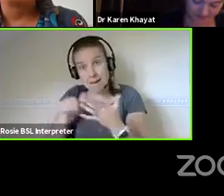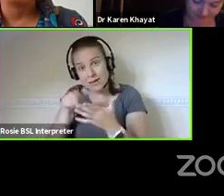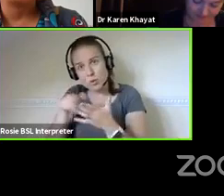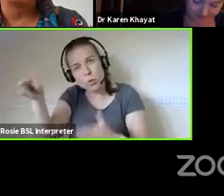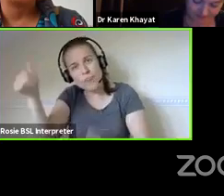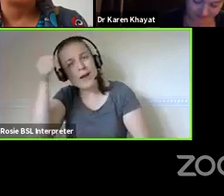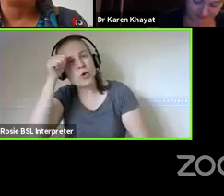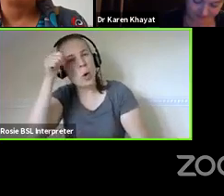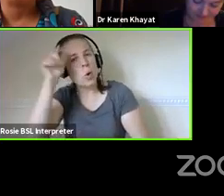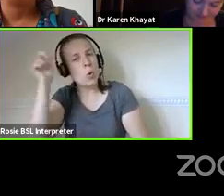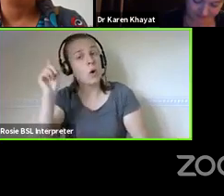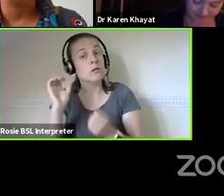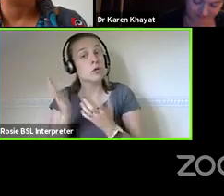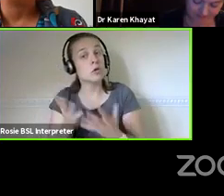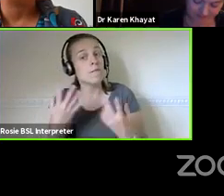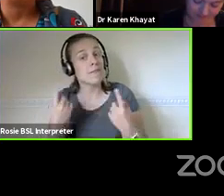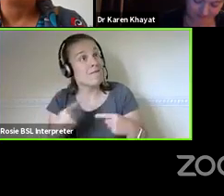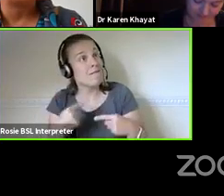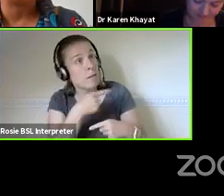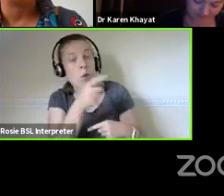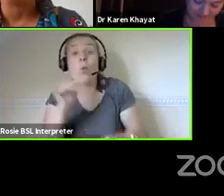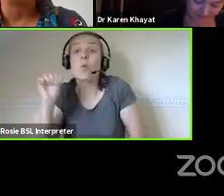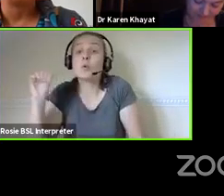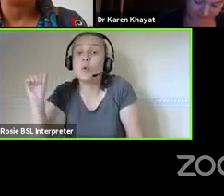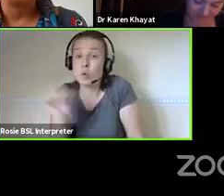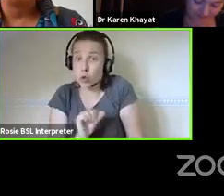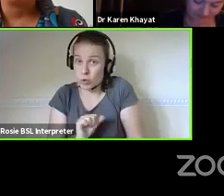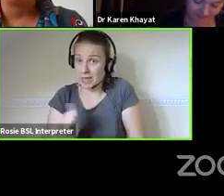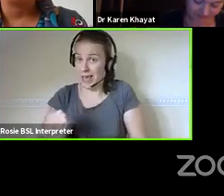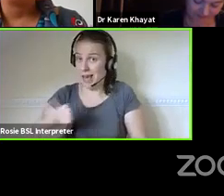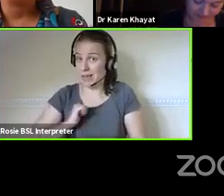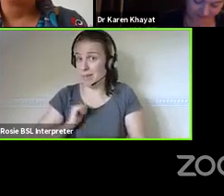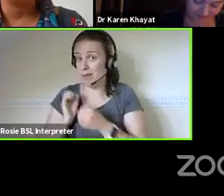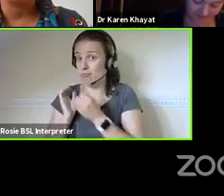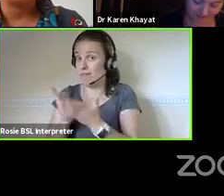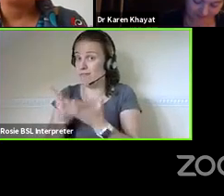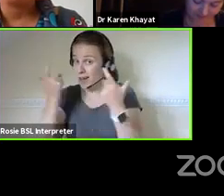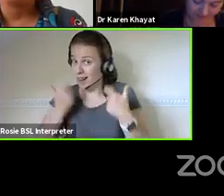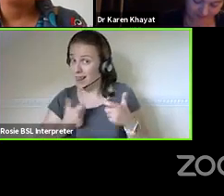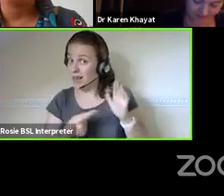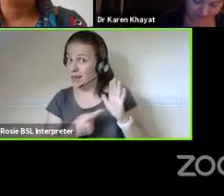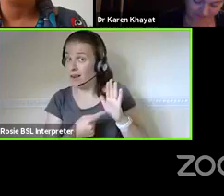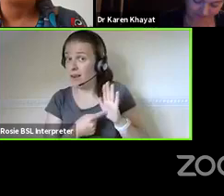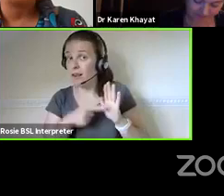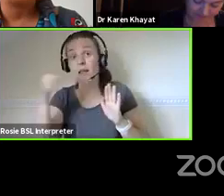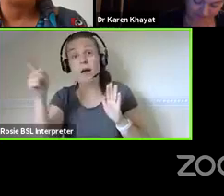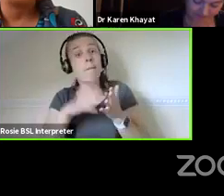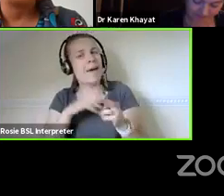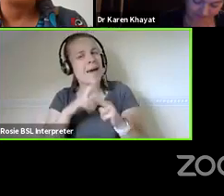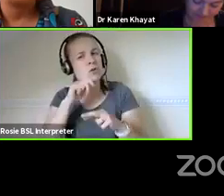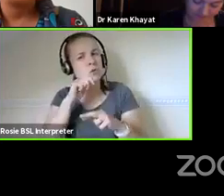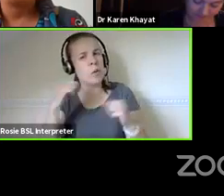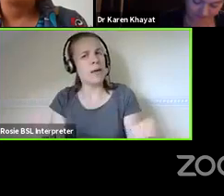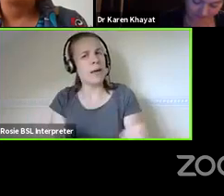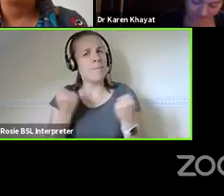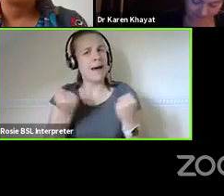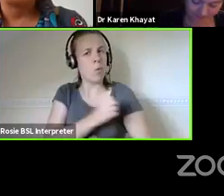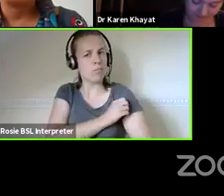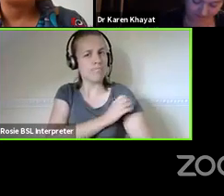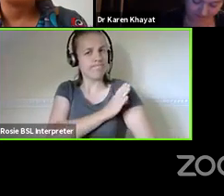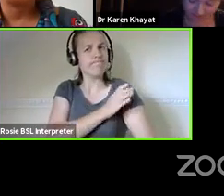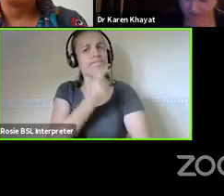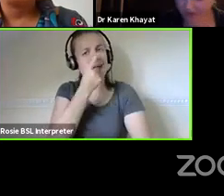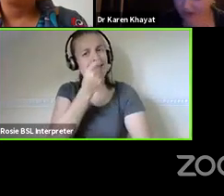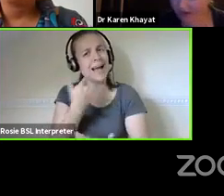what services should be provided to them, they will then be empowered to demand those services. And in